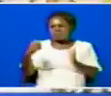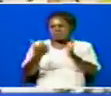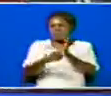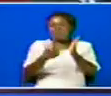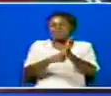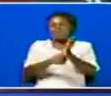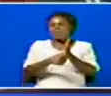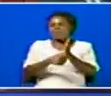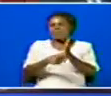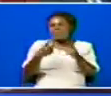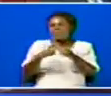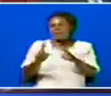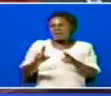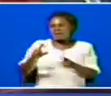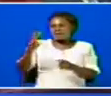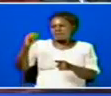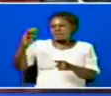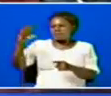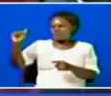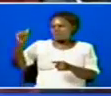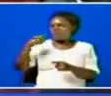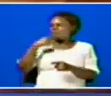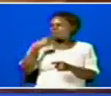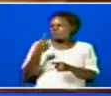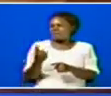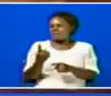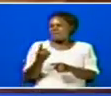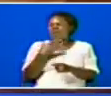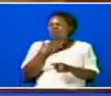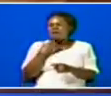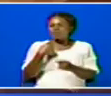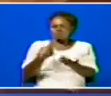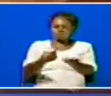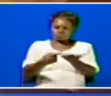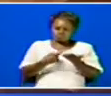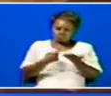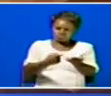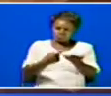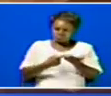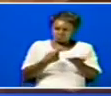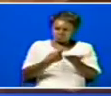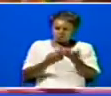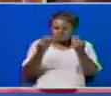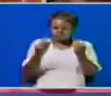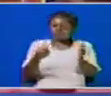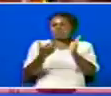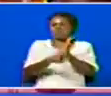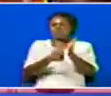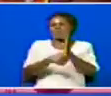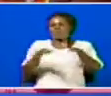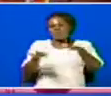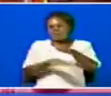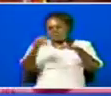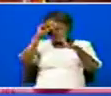things. But Nairobi County Assembly leadership has offered to oversee mediation talks aimed at ending the current crisis at City Hall. Naibu wa